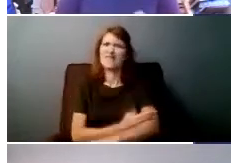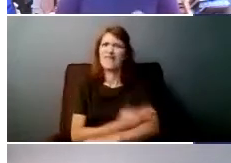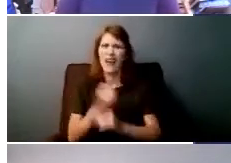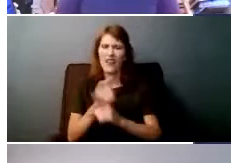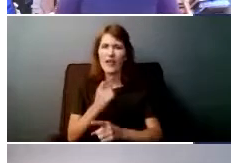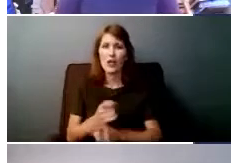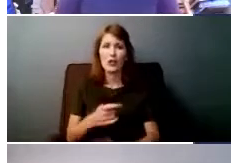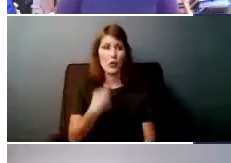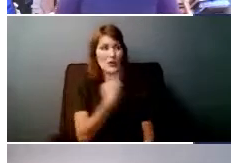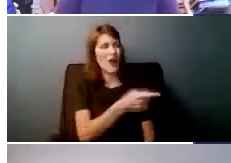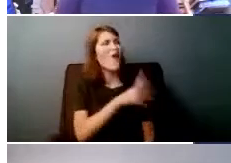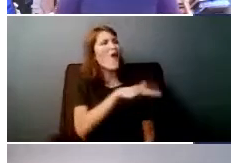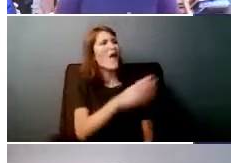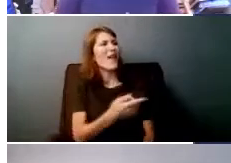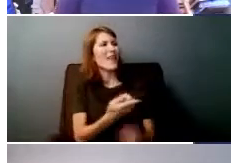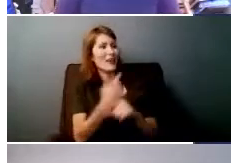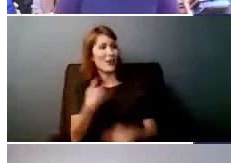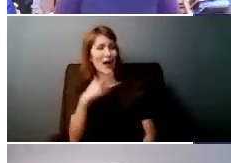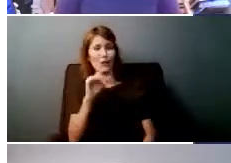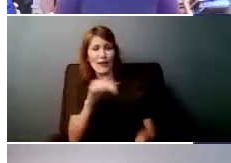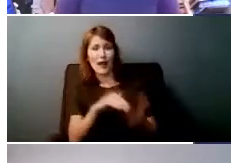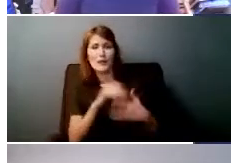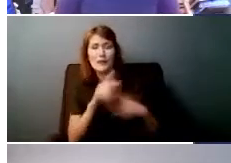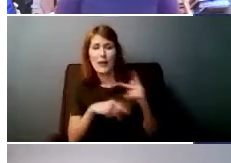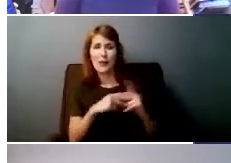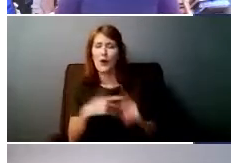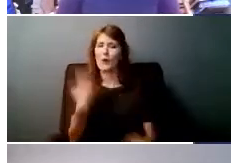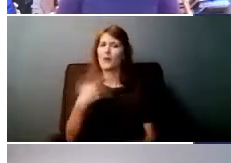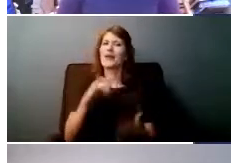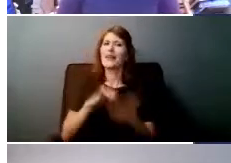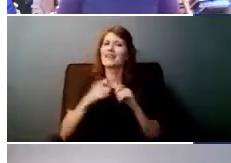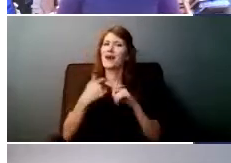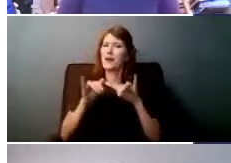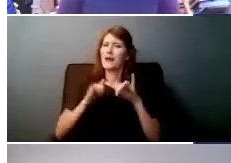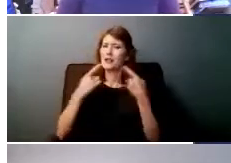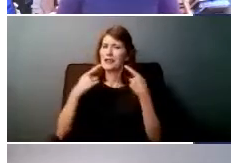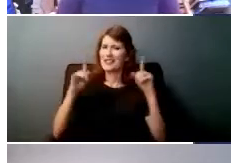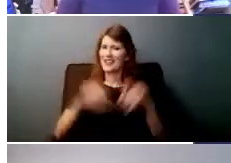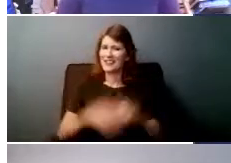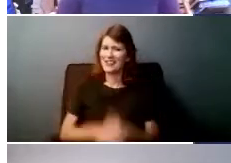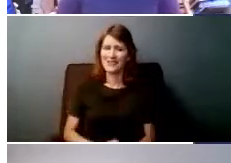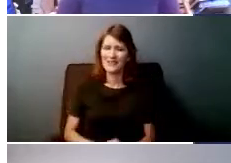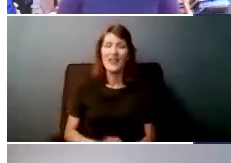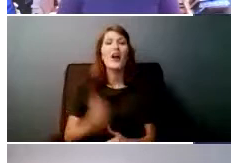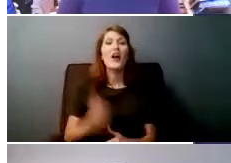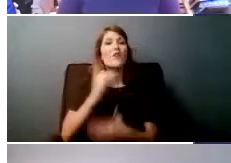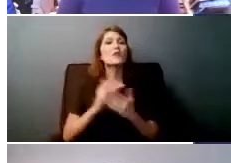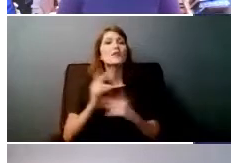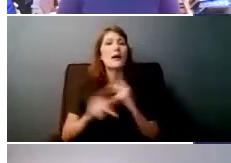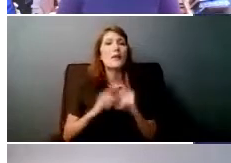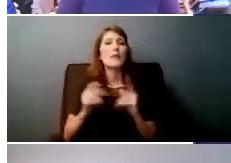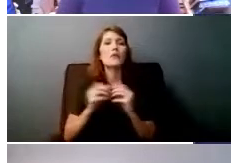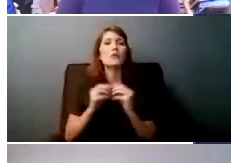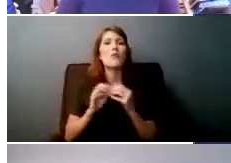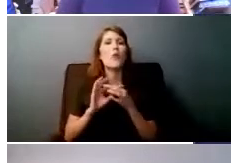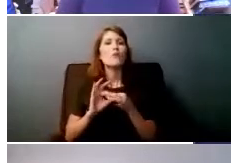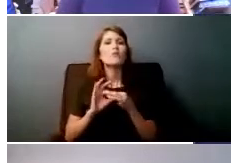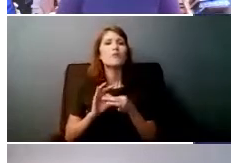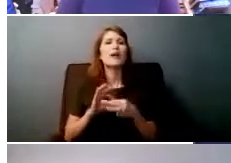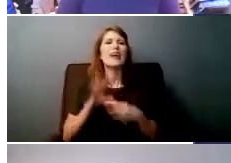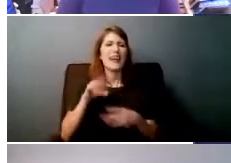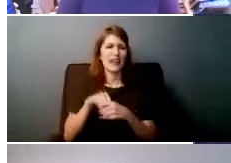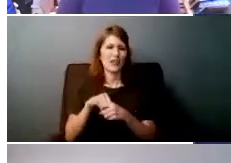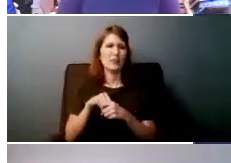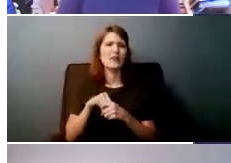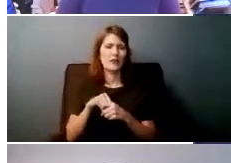20,000 people last year is our big metric for success. For some, it's more about engagement. We know that